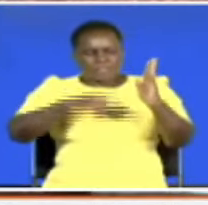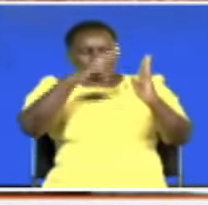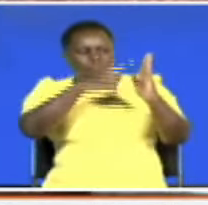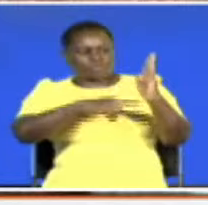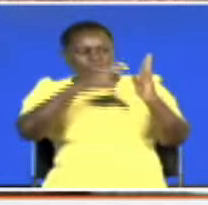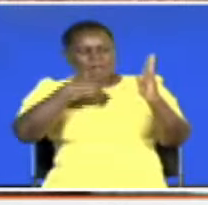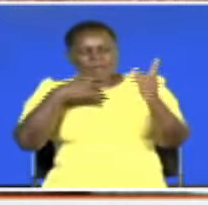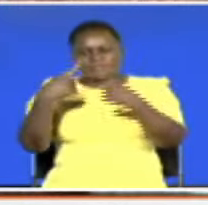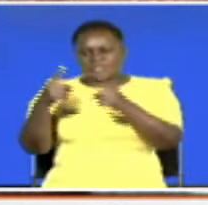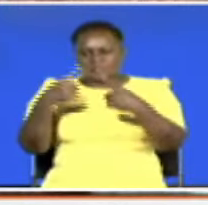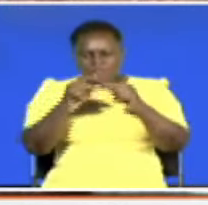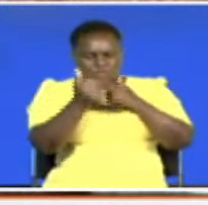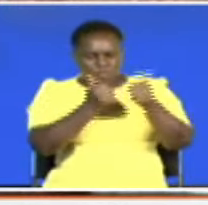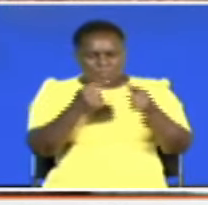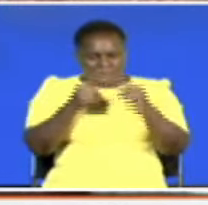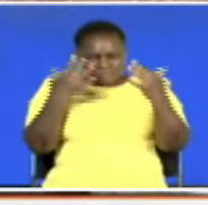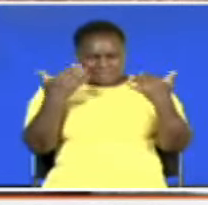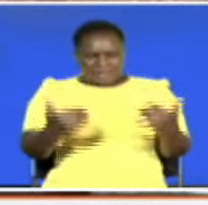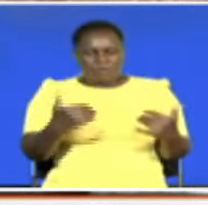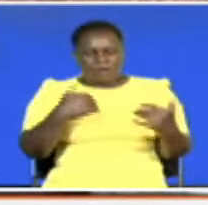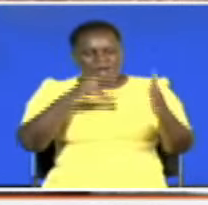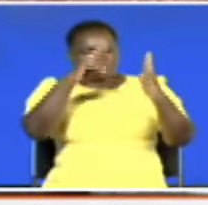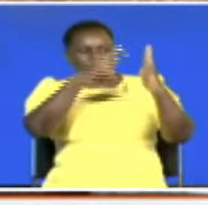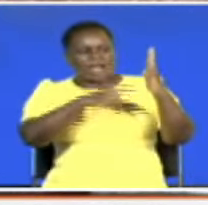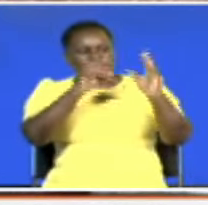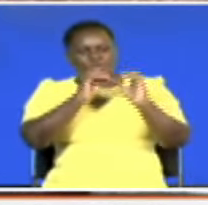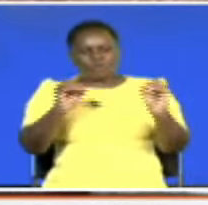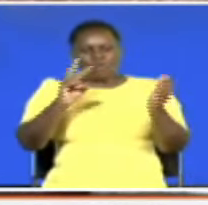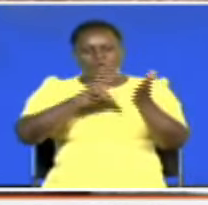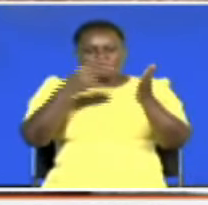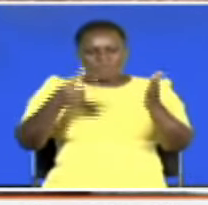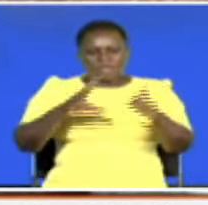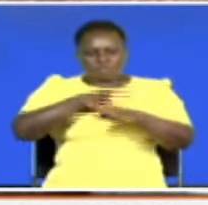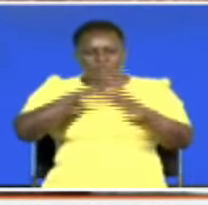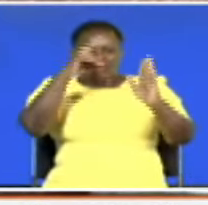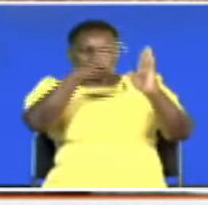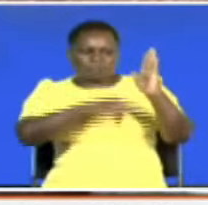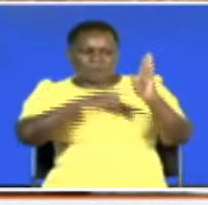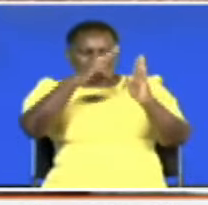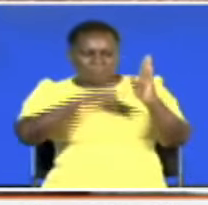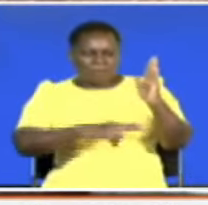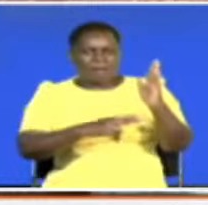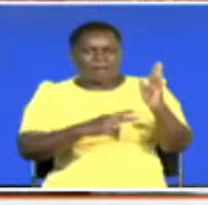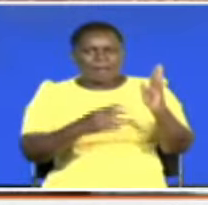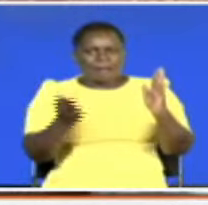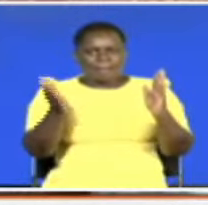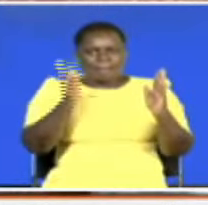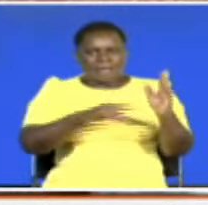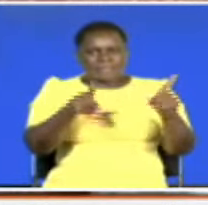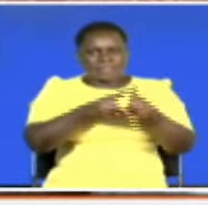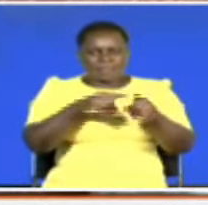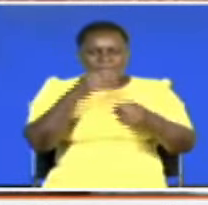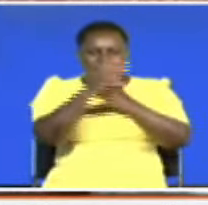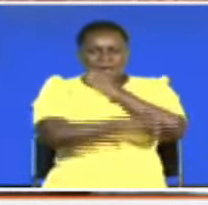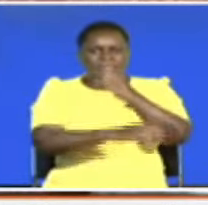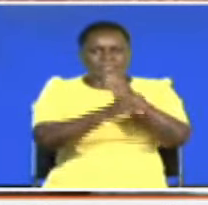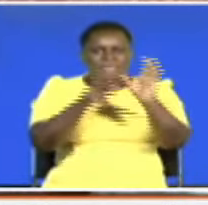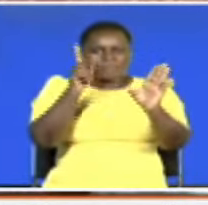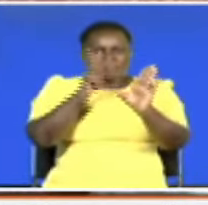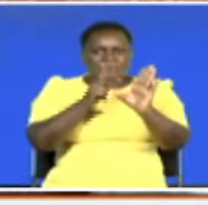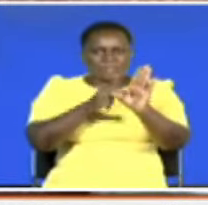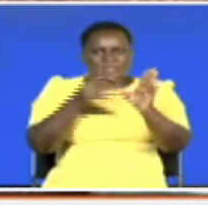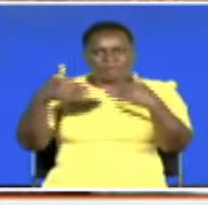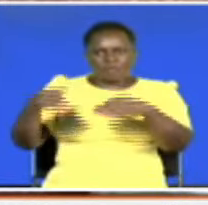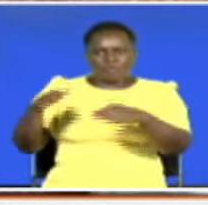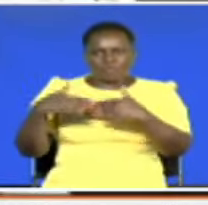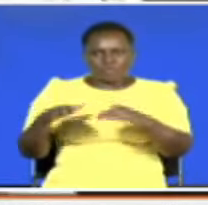in different tournaments. But right now we don't have that. We are failing to get those rankings. We are drawing back as other countries are continuing to participate. So we are